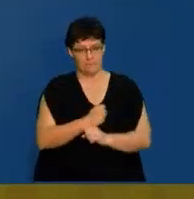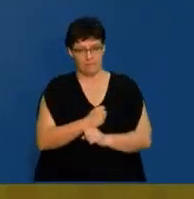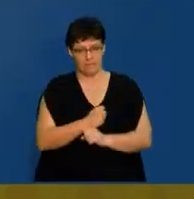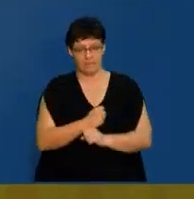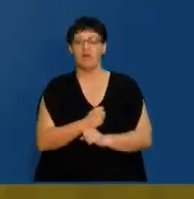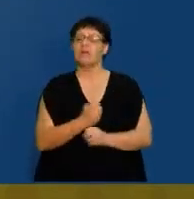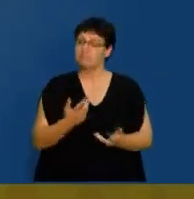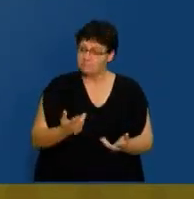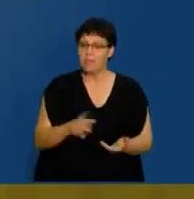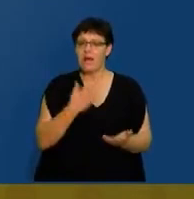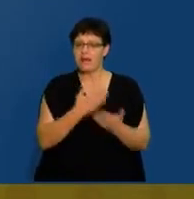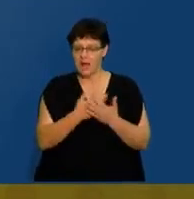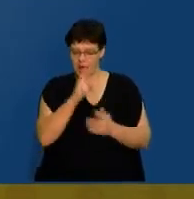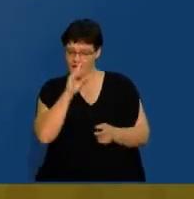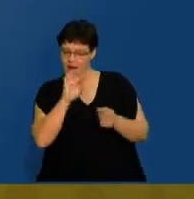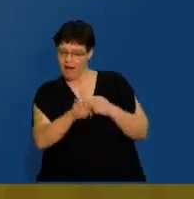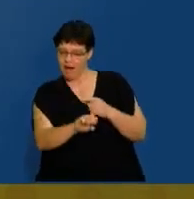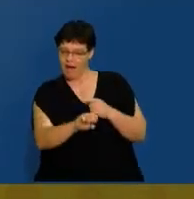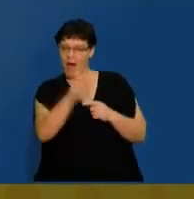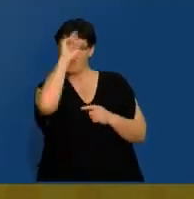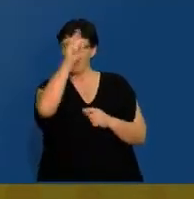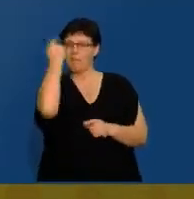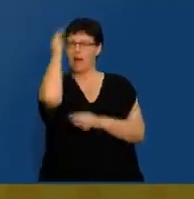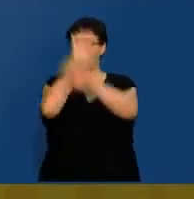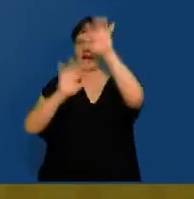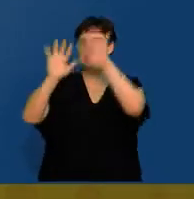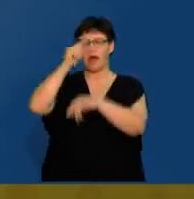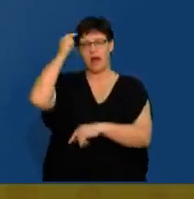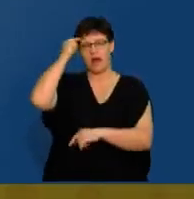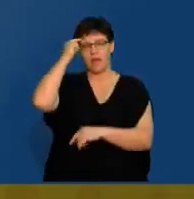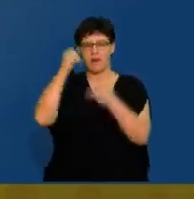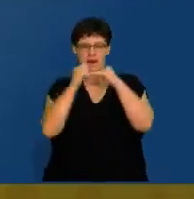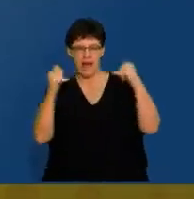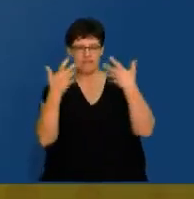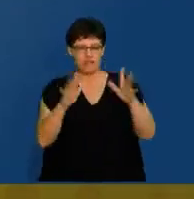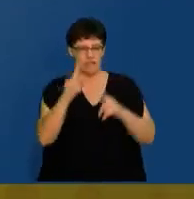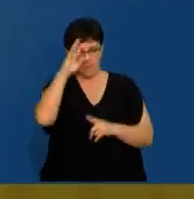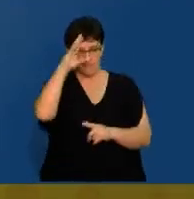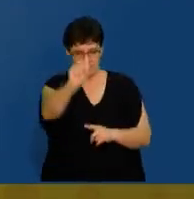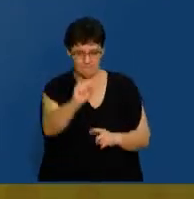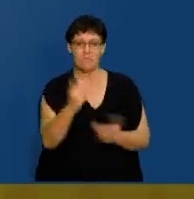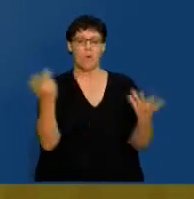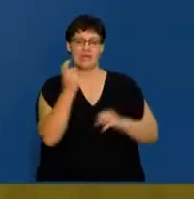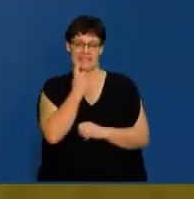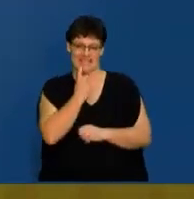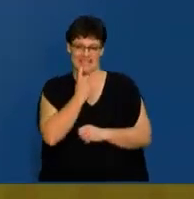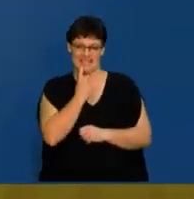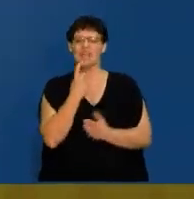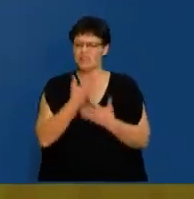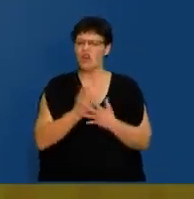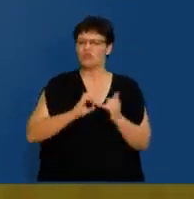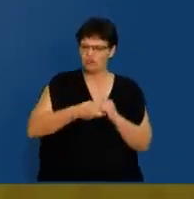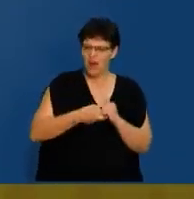are able to recognize color, we're able to see things that are underlined and recall that. So get into the habit